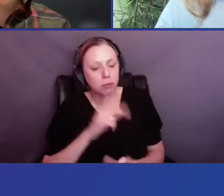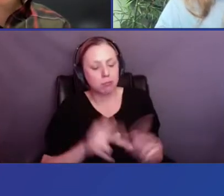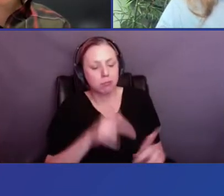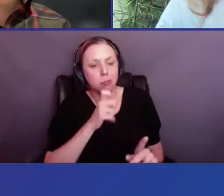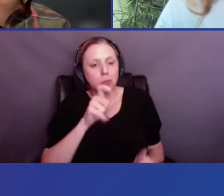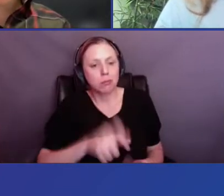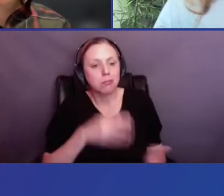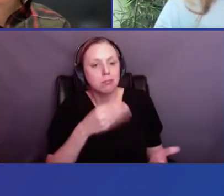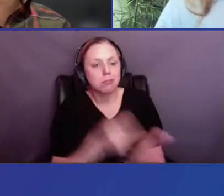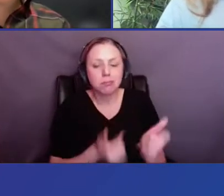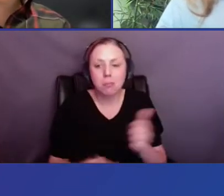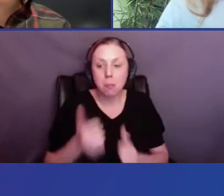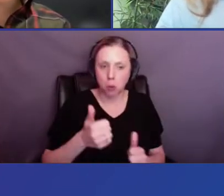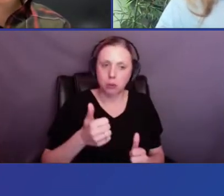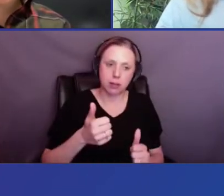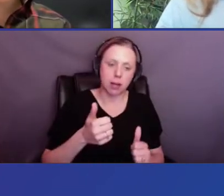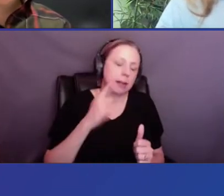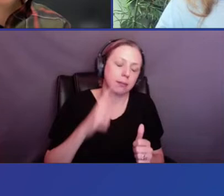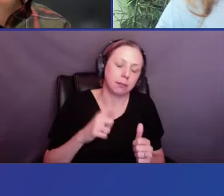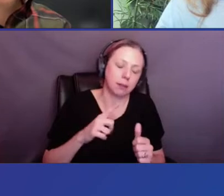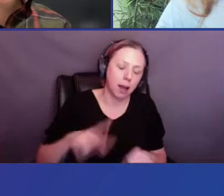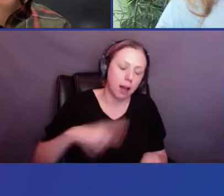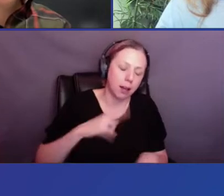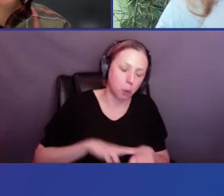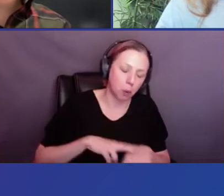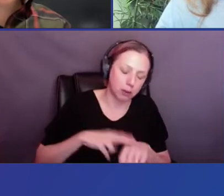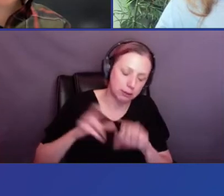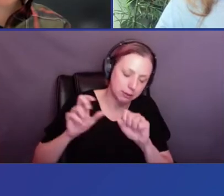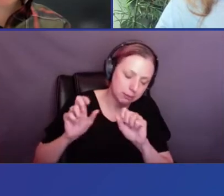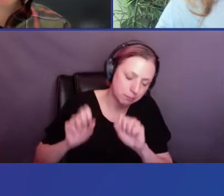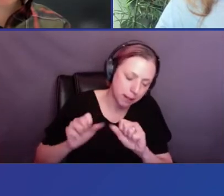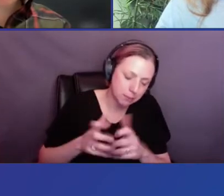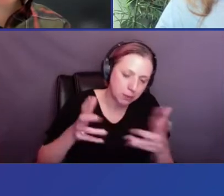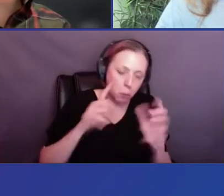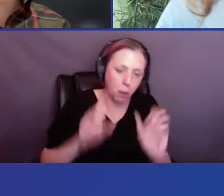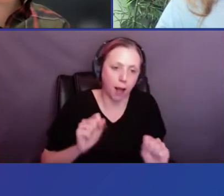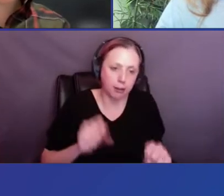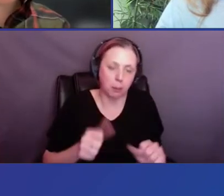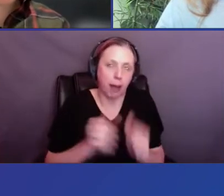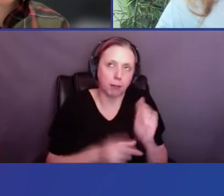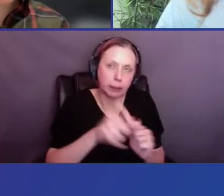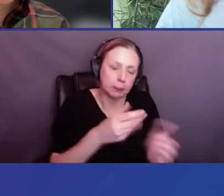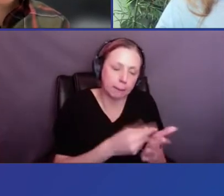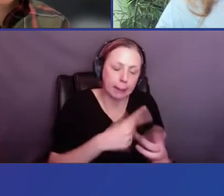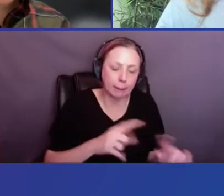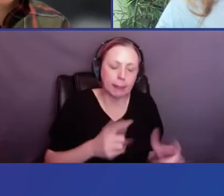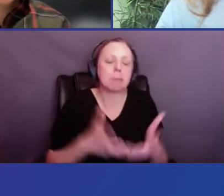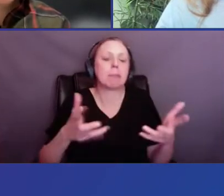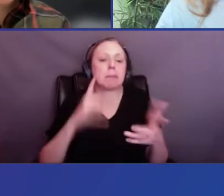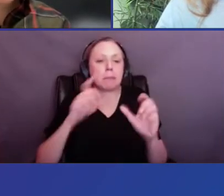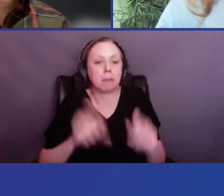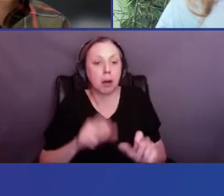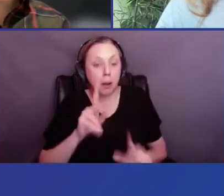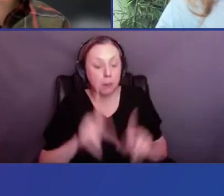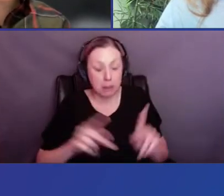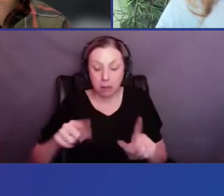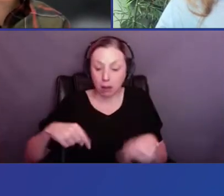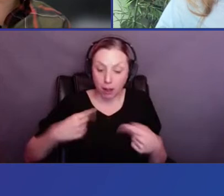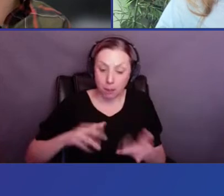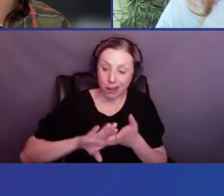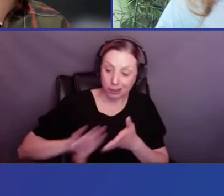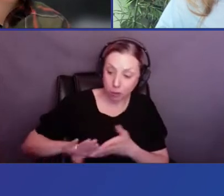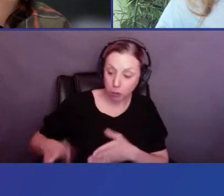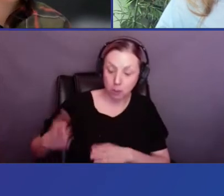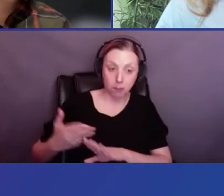most, to the extent that we could, because everybody needed the funds, let's be real, but those that needed them most and have been historically excluded from them could reach